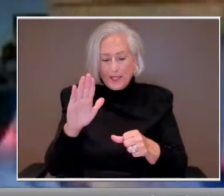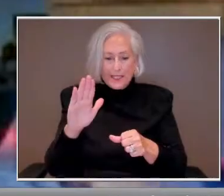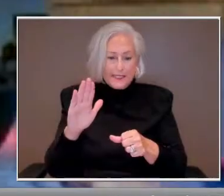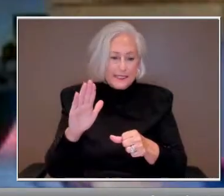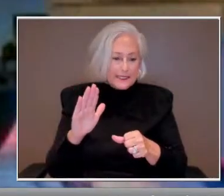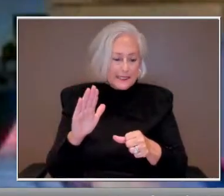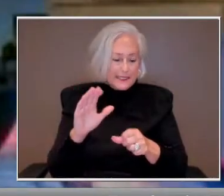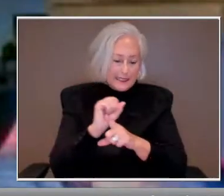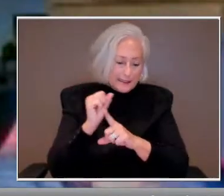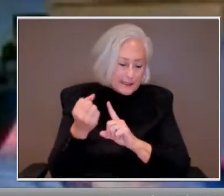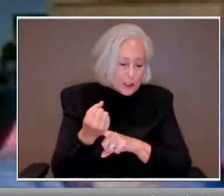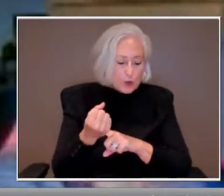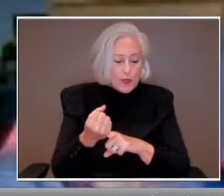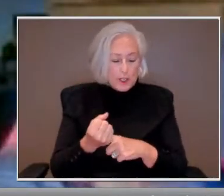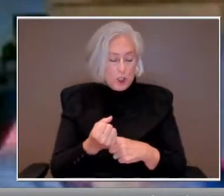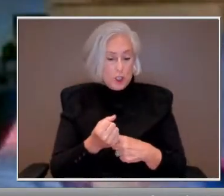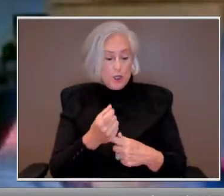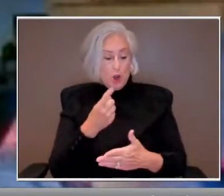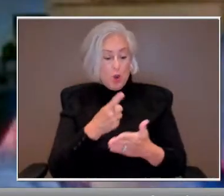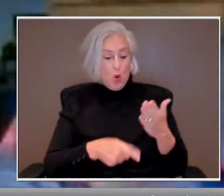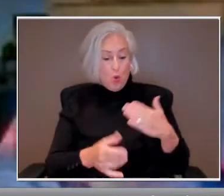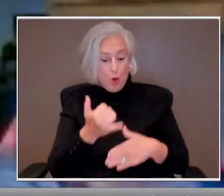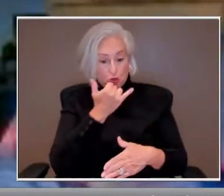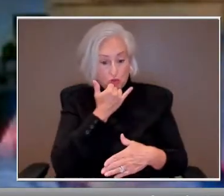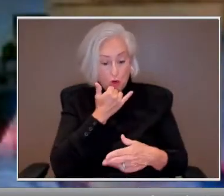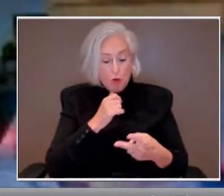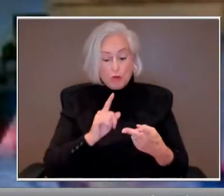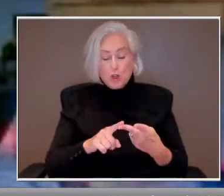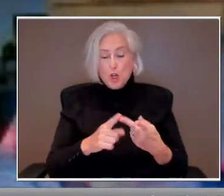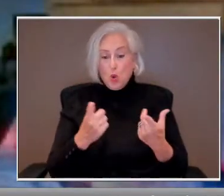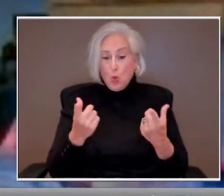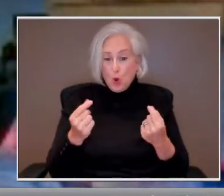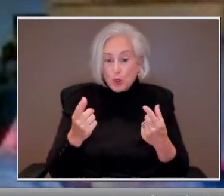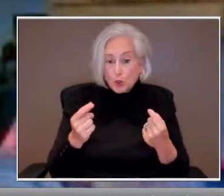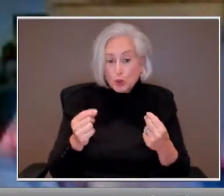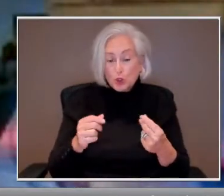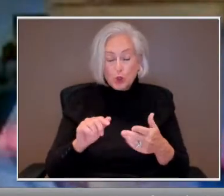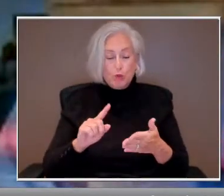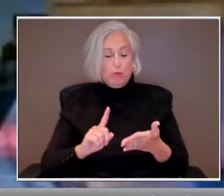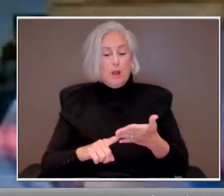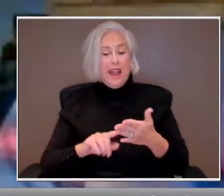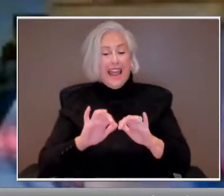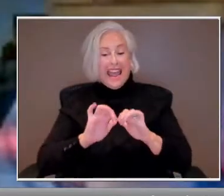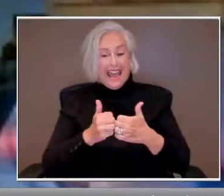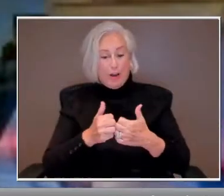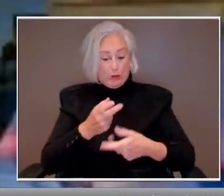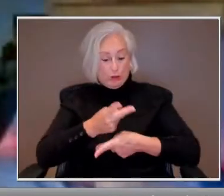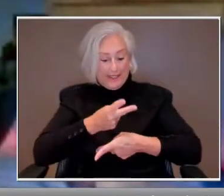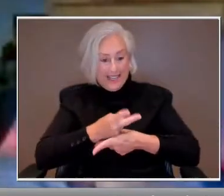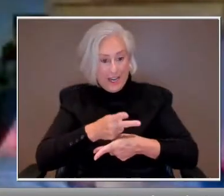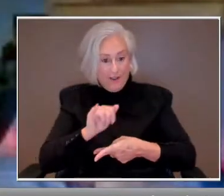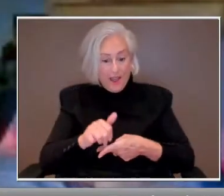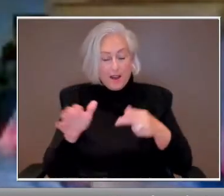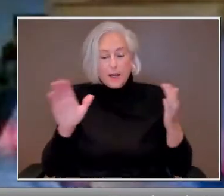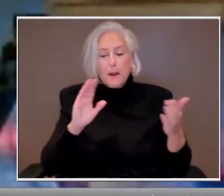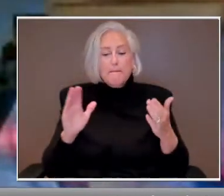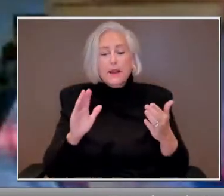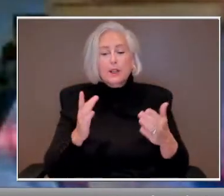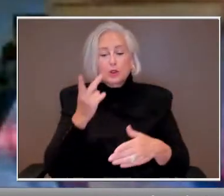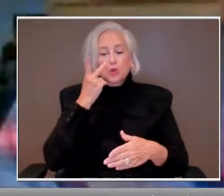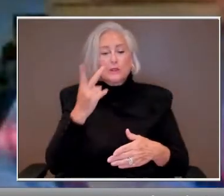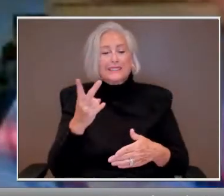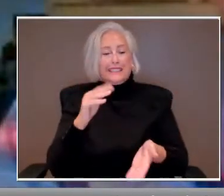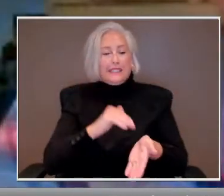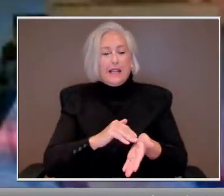do it, on a consistent manner than what, when you go to your doctor every 6 months, something on a